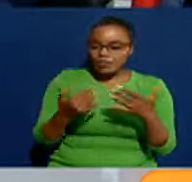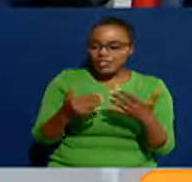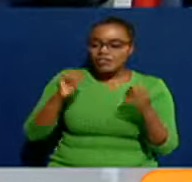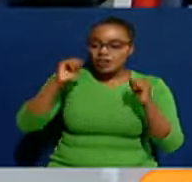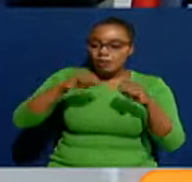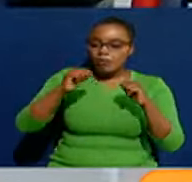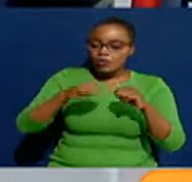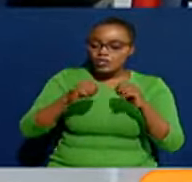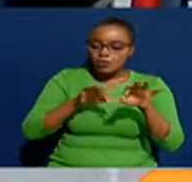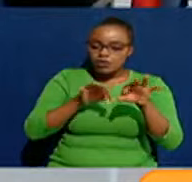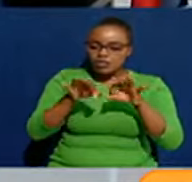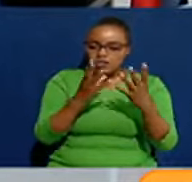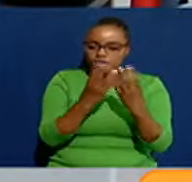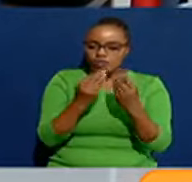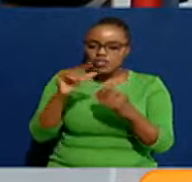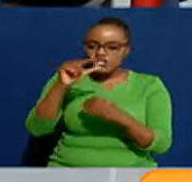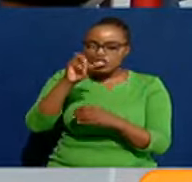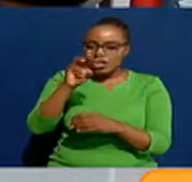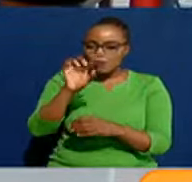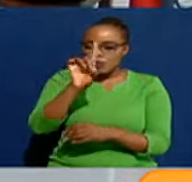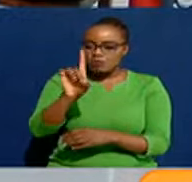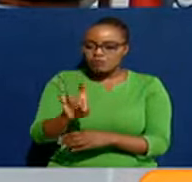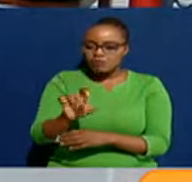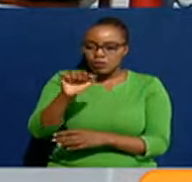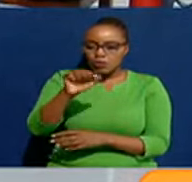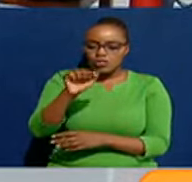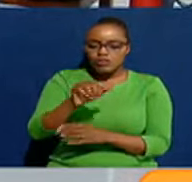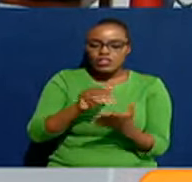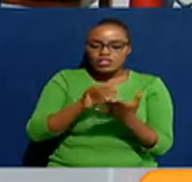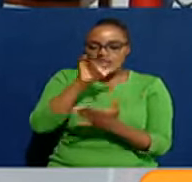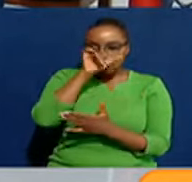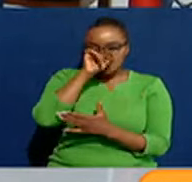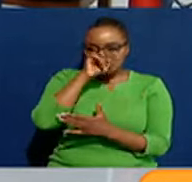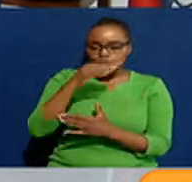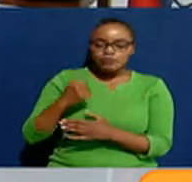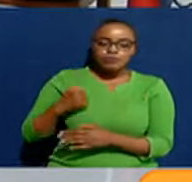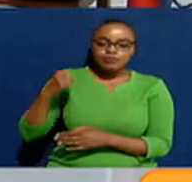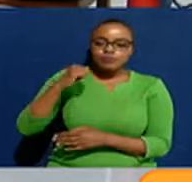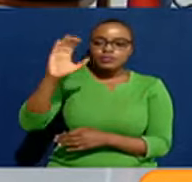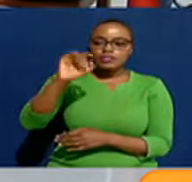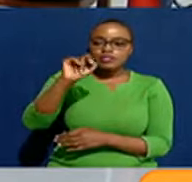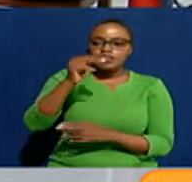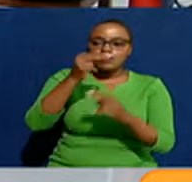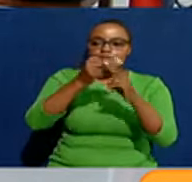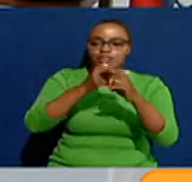we demystify GMOs? Keep tweeting at Kwinanga Jeff, at Citizen TV